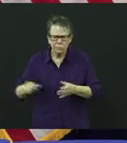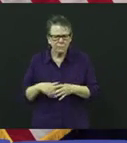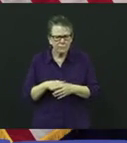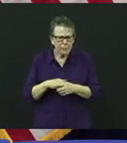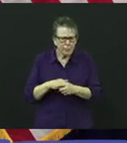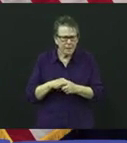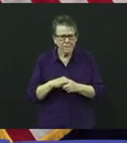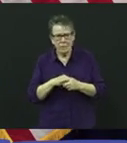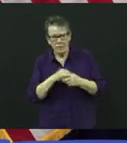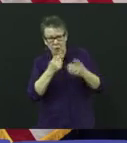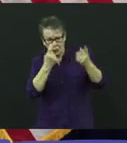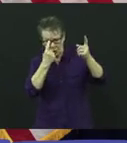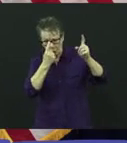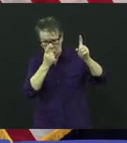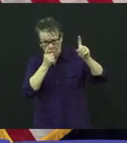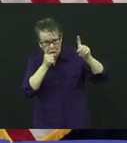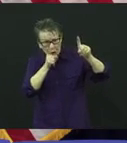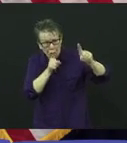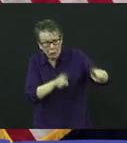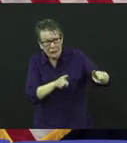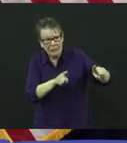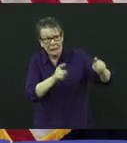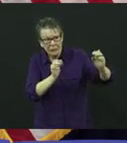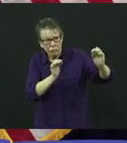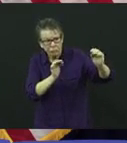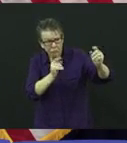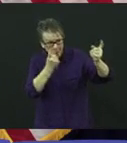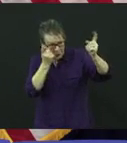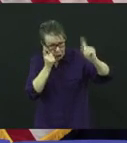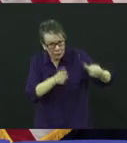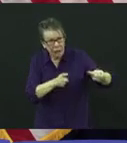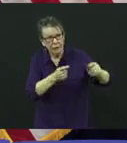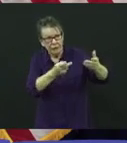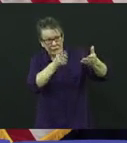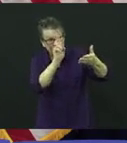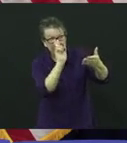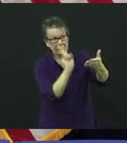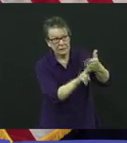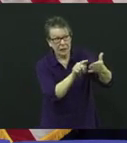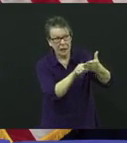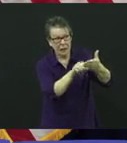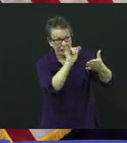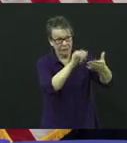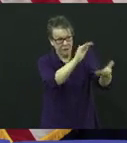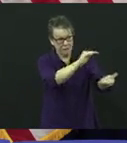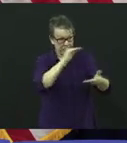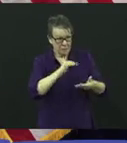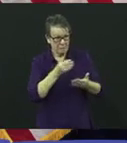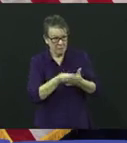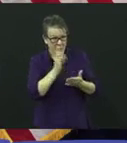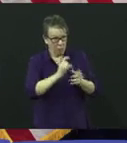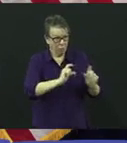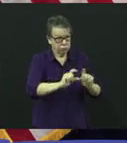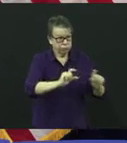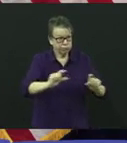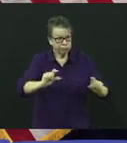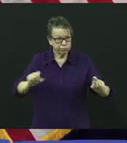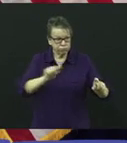president, that's good news. In the midst of an incredibly challenging world right now, that would be really good news. And I want to give our